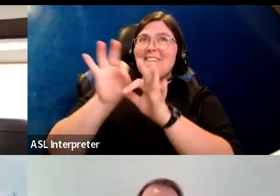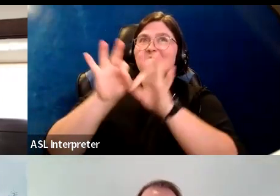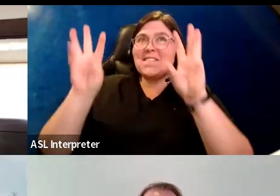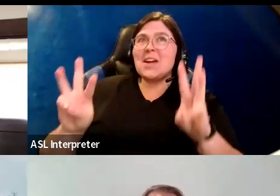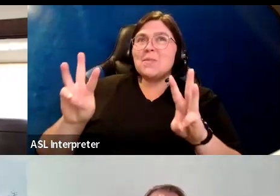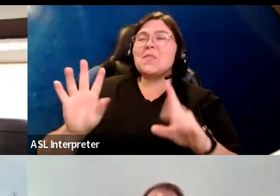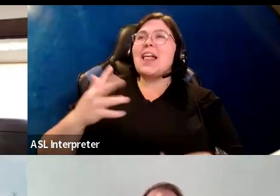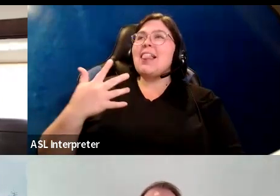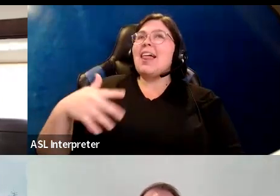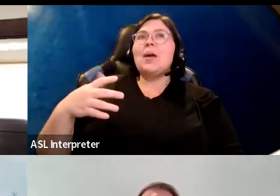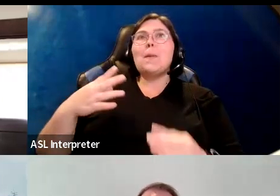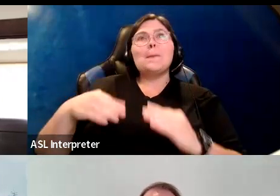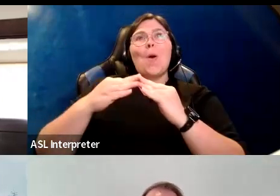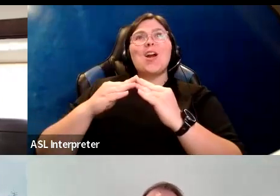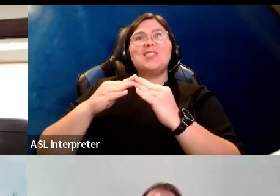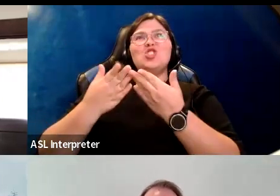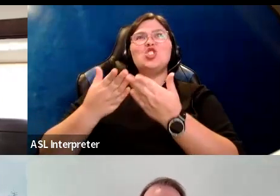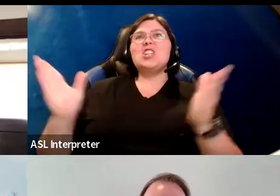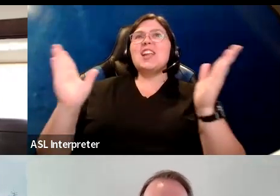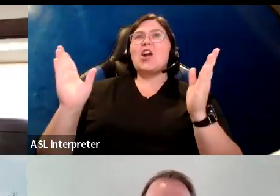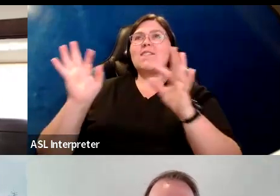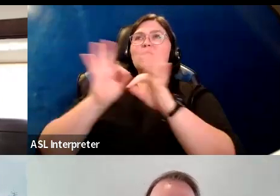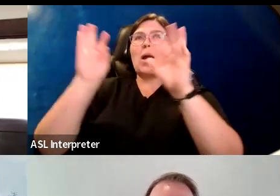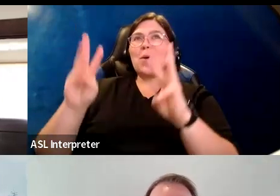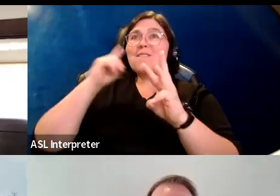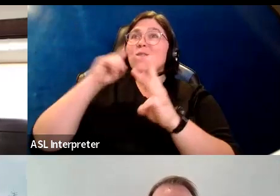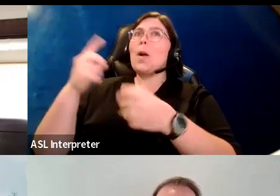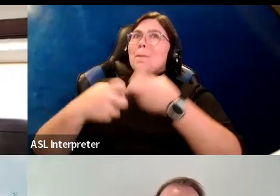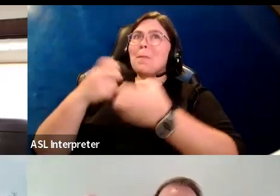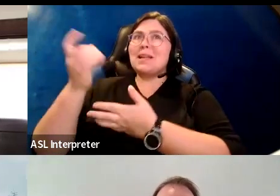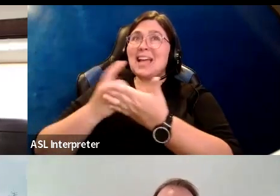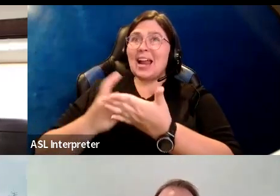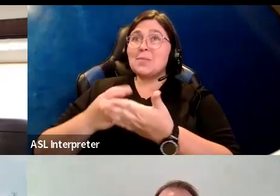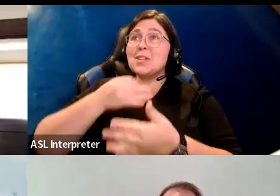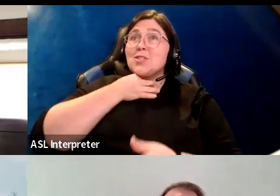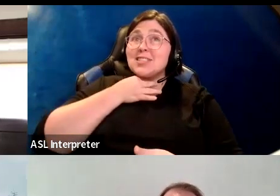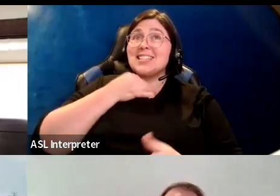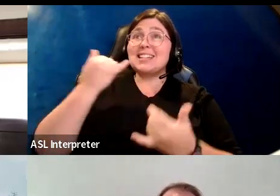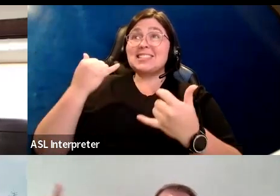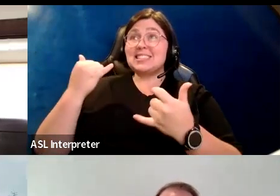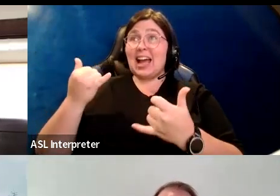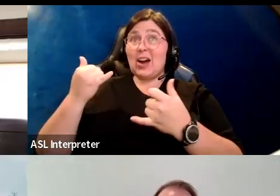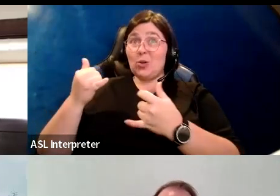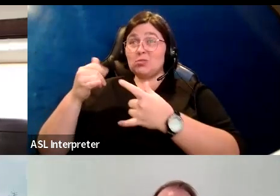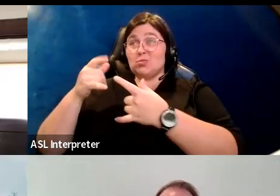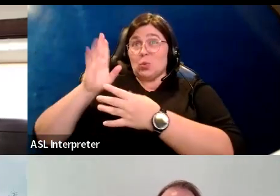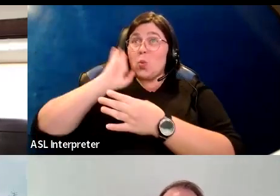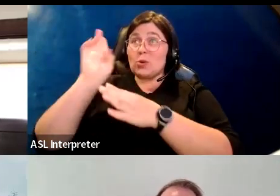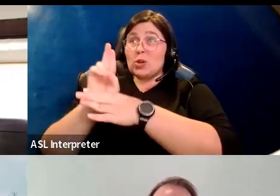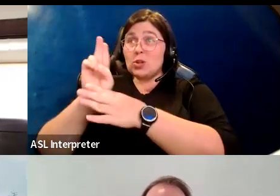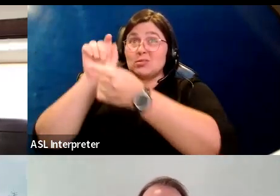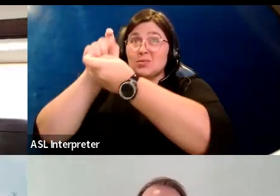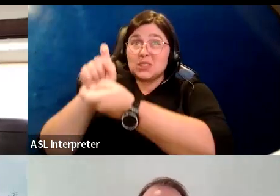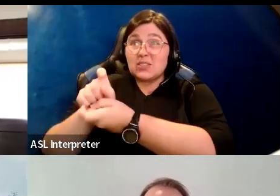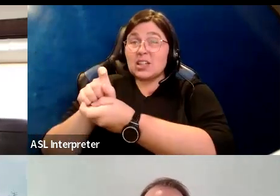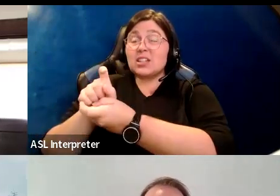like more a generic framework for prompt design, right? Are there now now you've been working with like specific people with